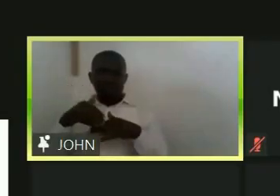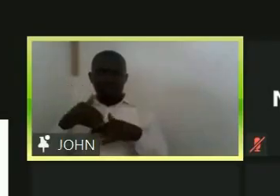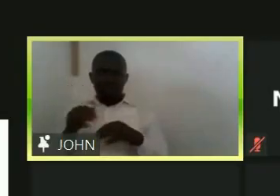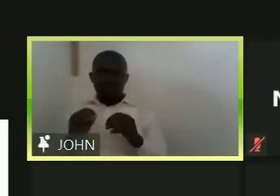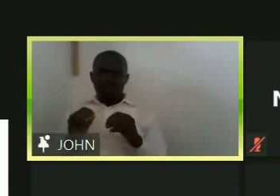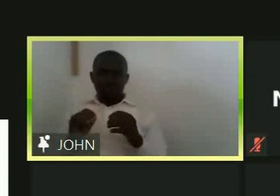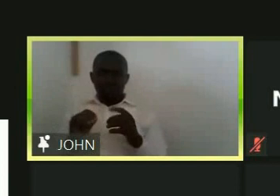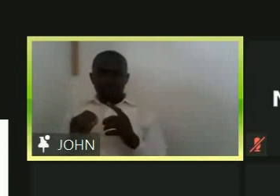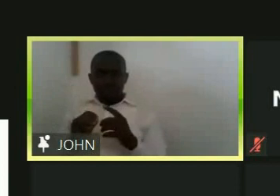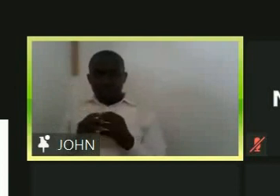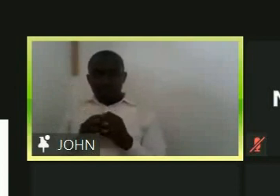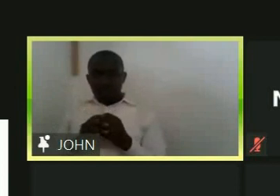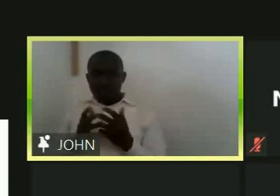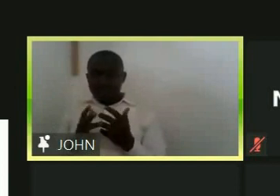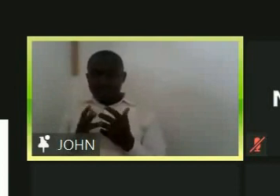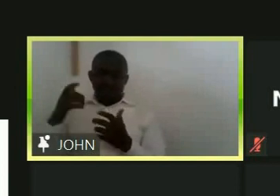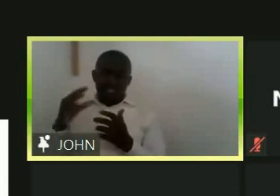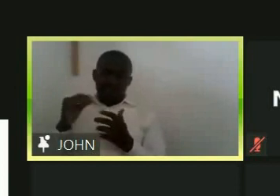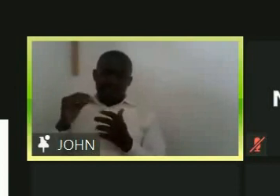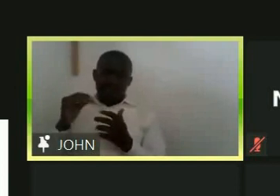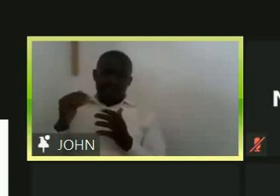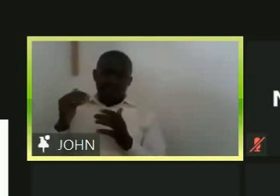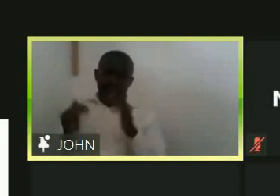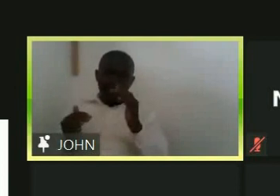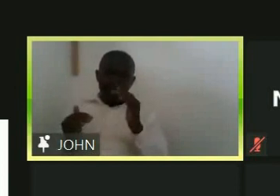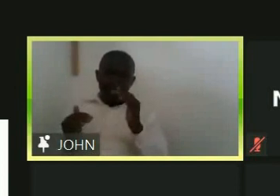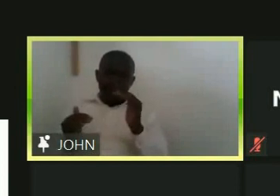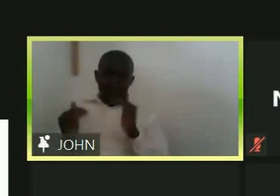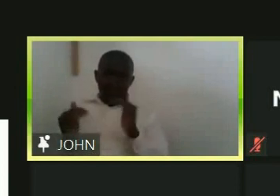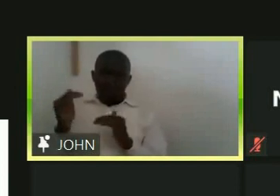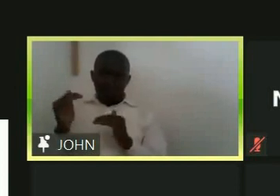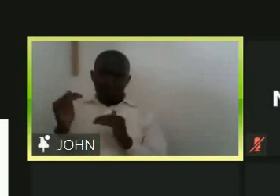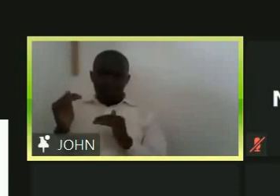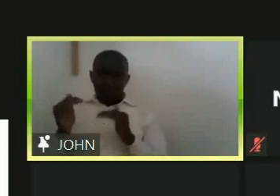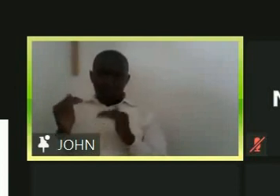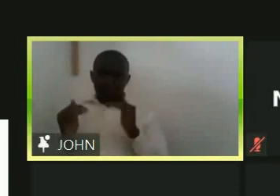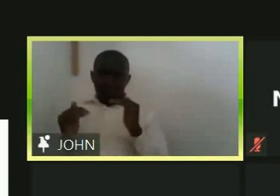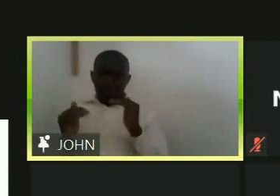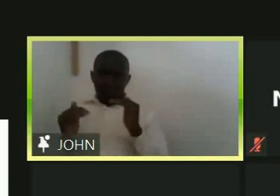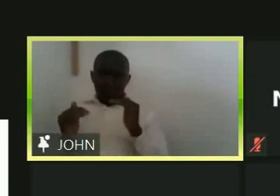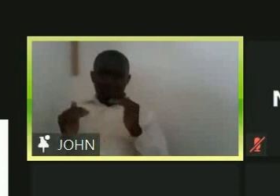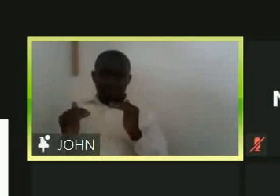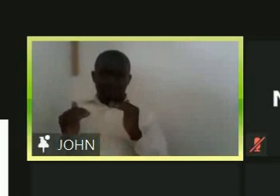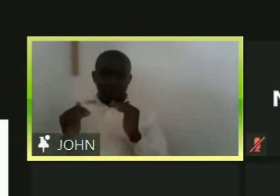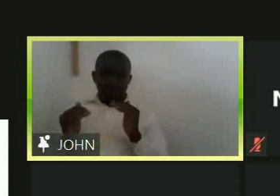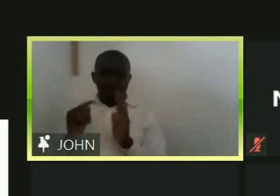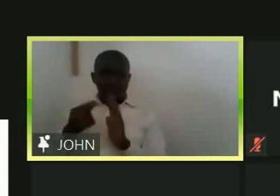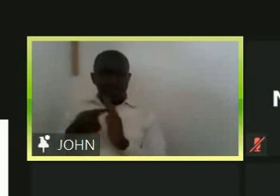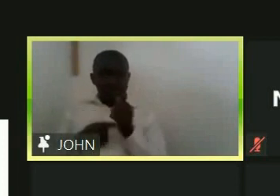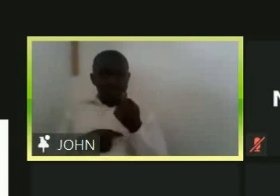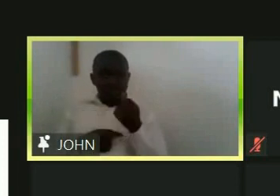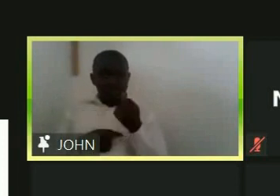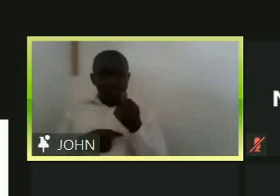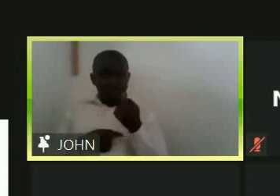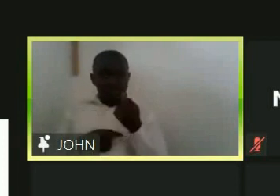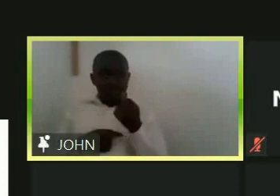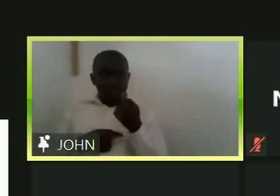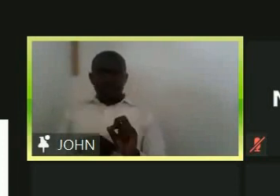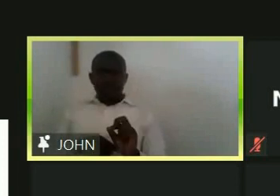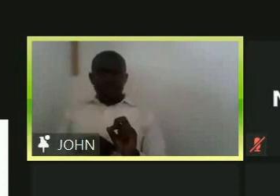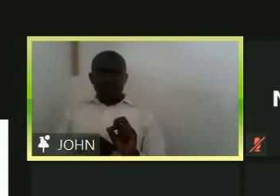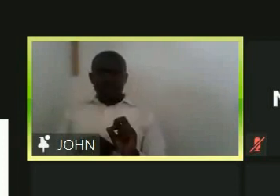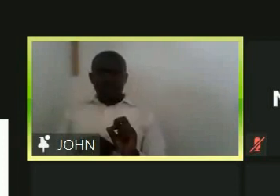Yeah. Point? The point 6? 8. The point 8. 8. 8. 8. Okay, somebody needs to go back.